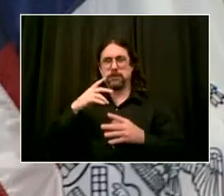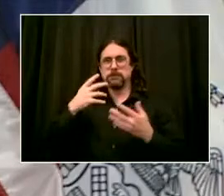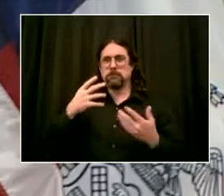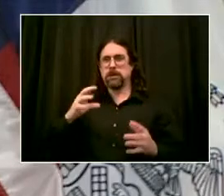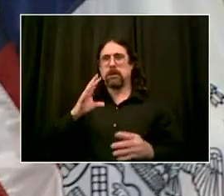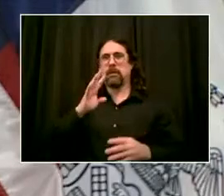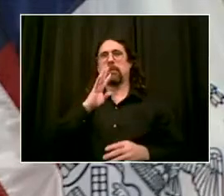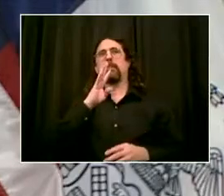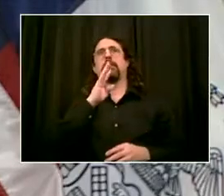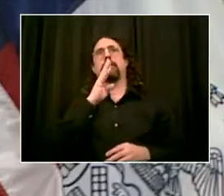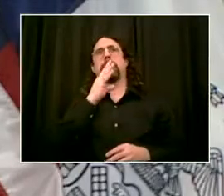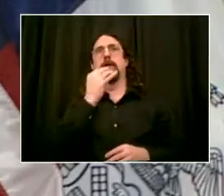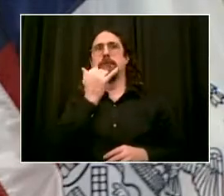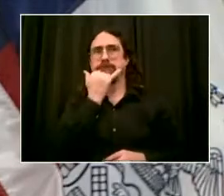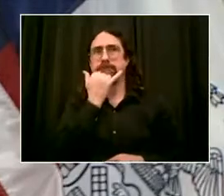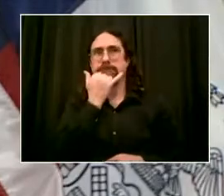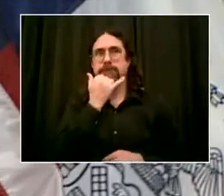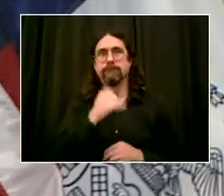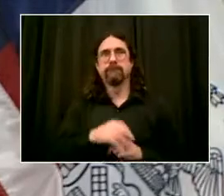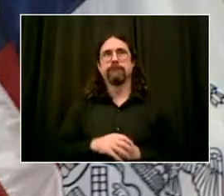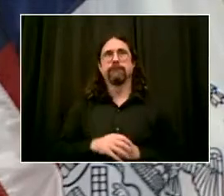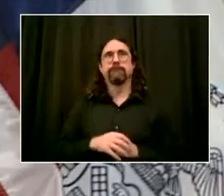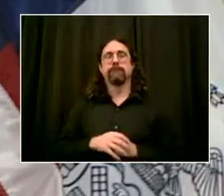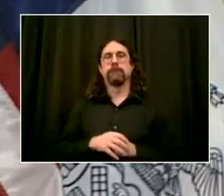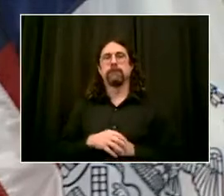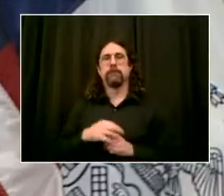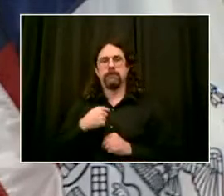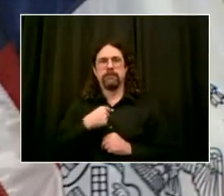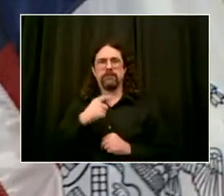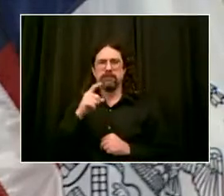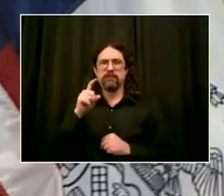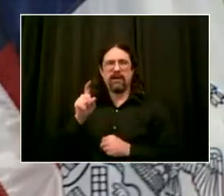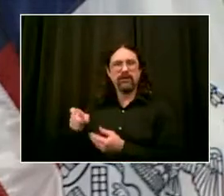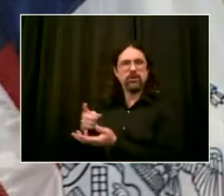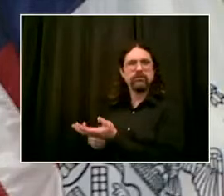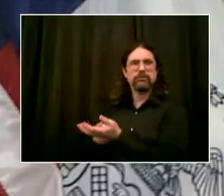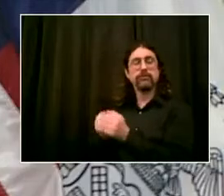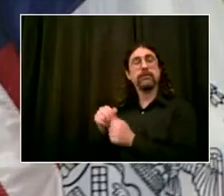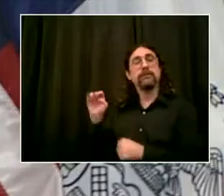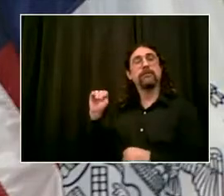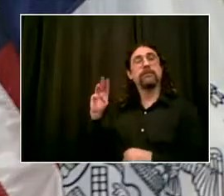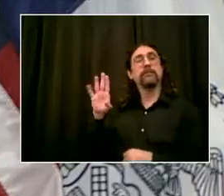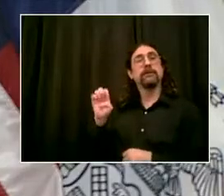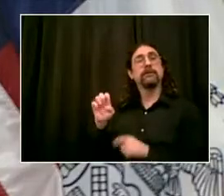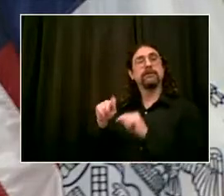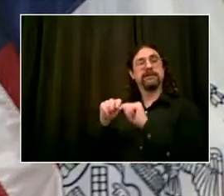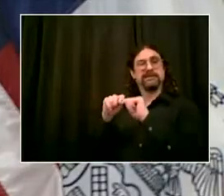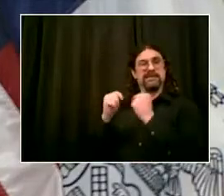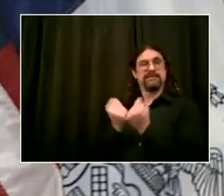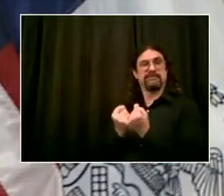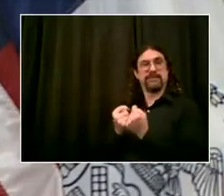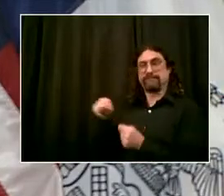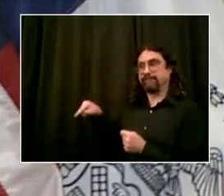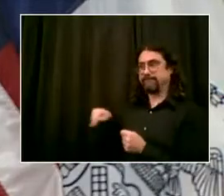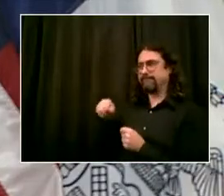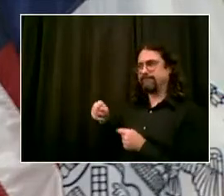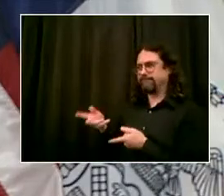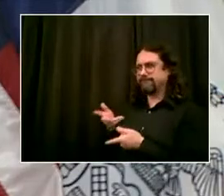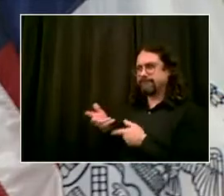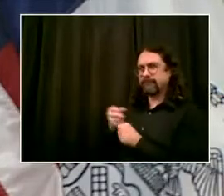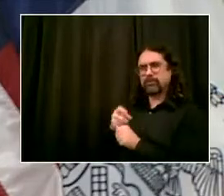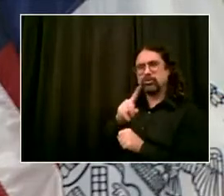but uh much more to do on that front for sure next is Rema from